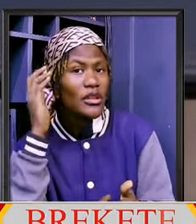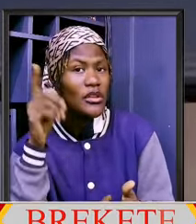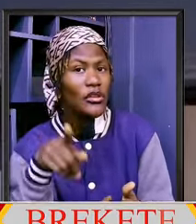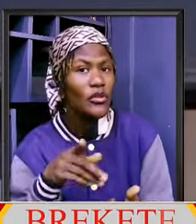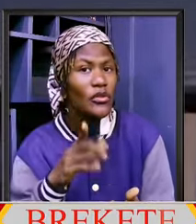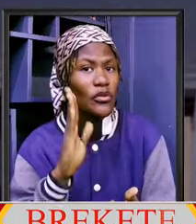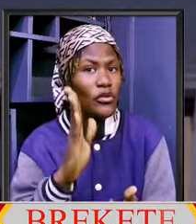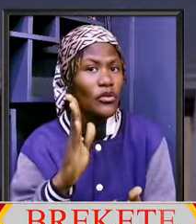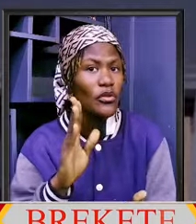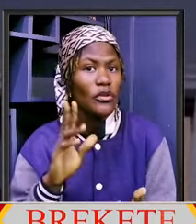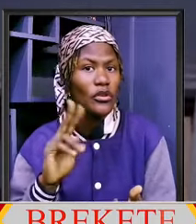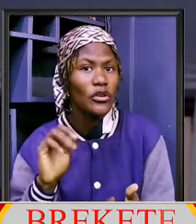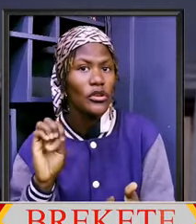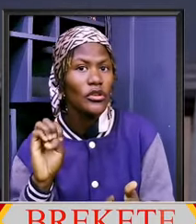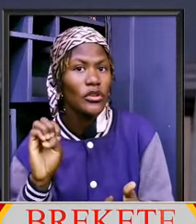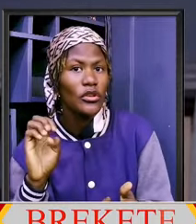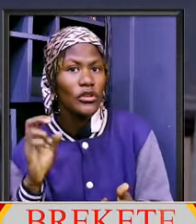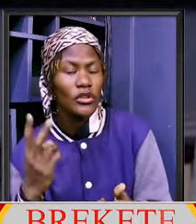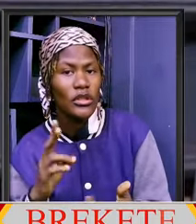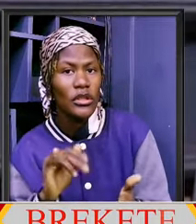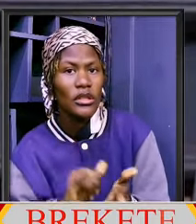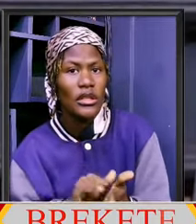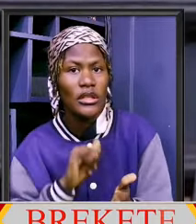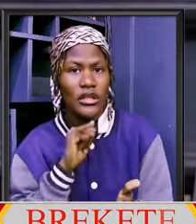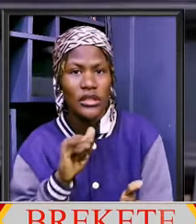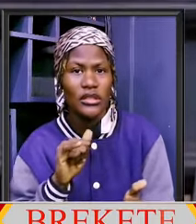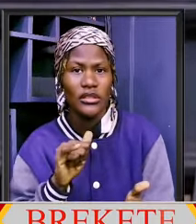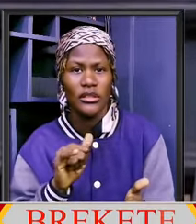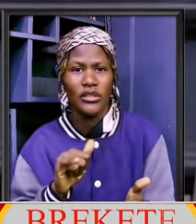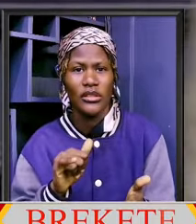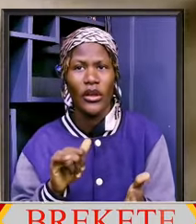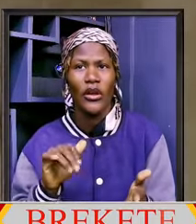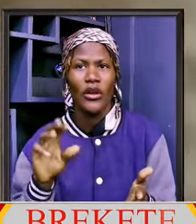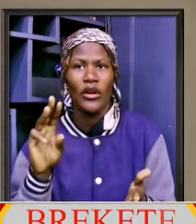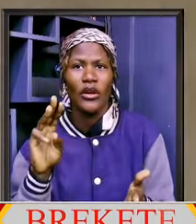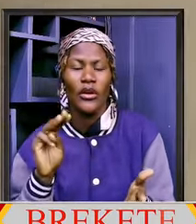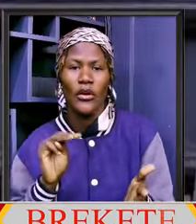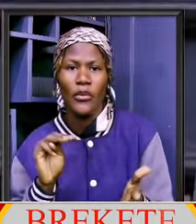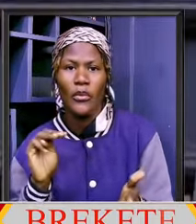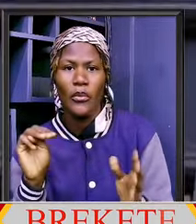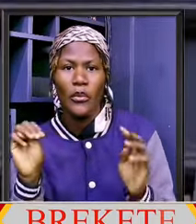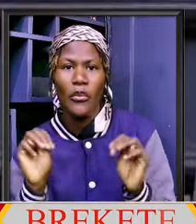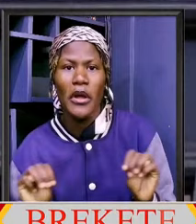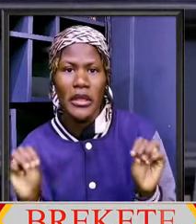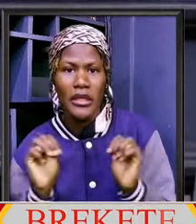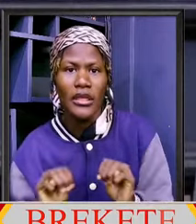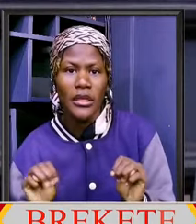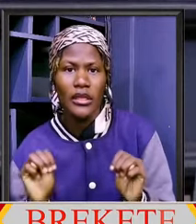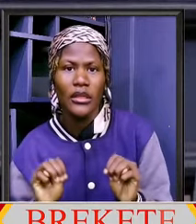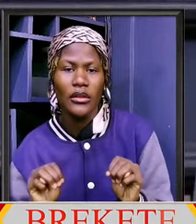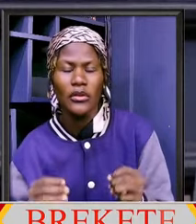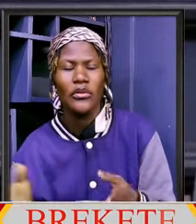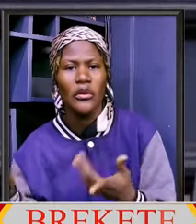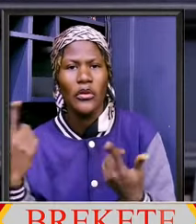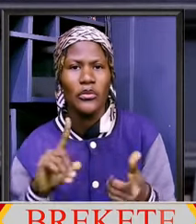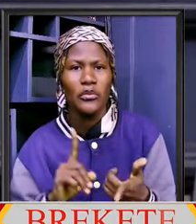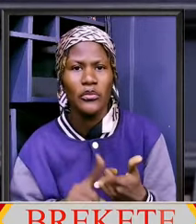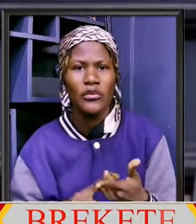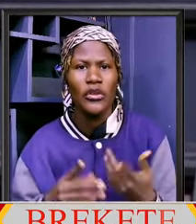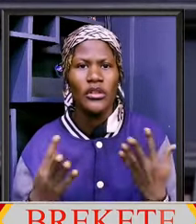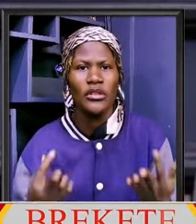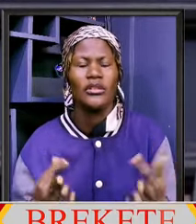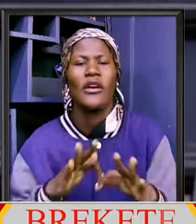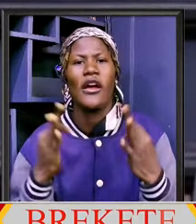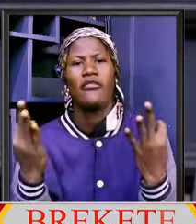the Monday day of 16th of March, she said, we should come Brekete family. I said, who